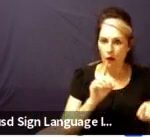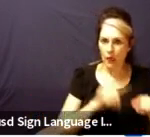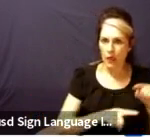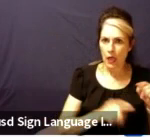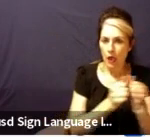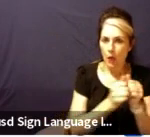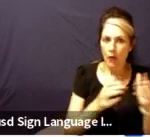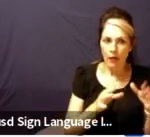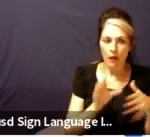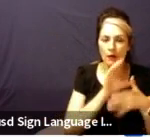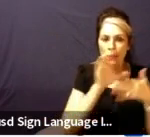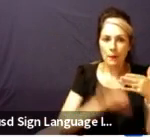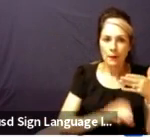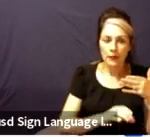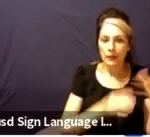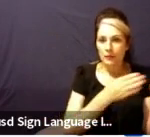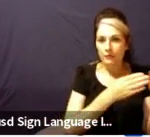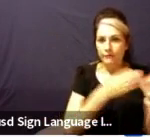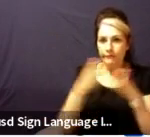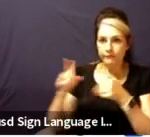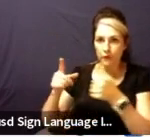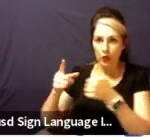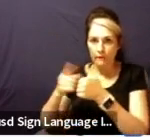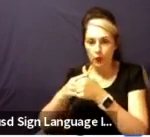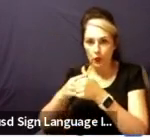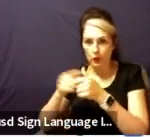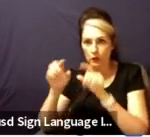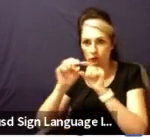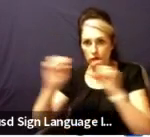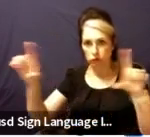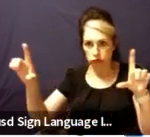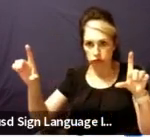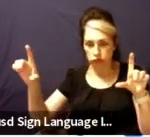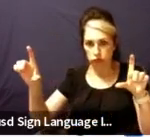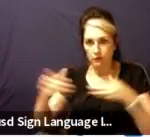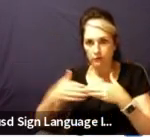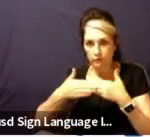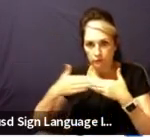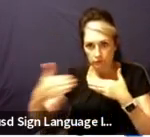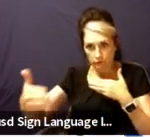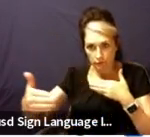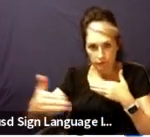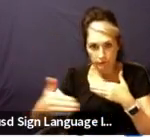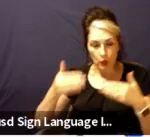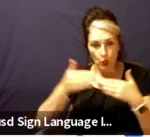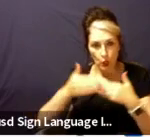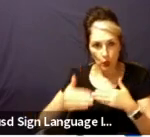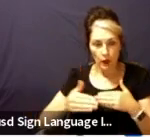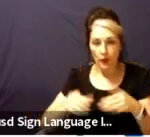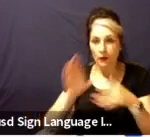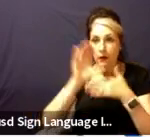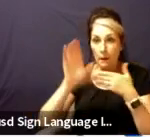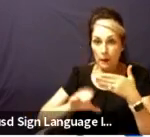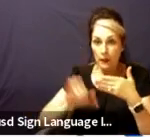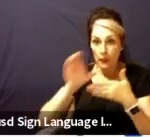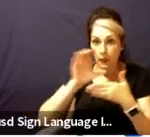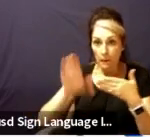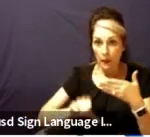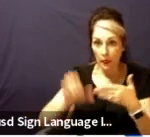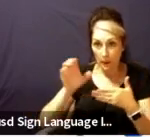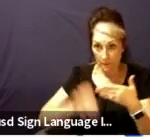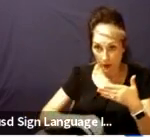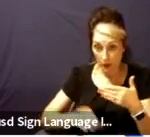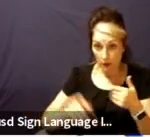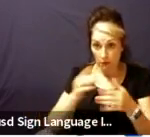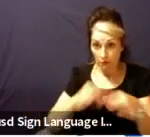without completing what's on the first tab, and so on and so forth. So I'm going to go ahead and complete this first tab. This